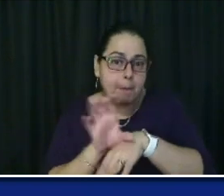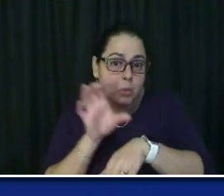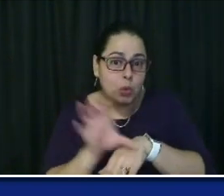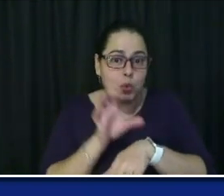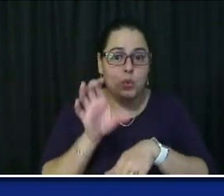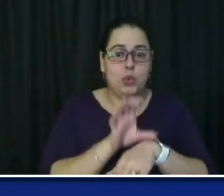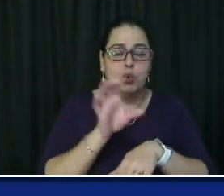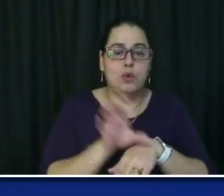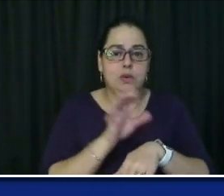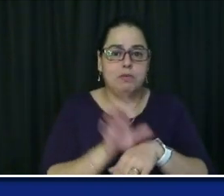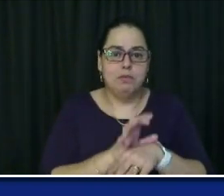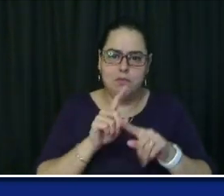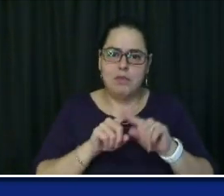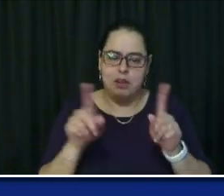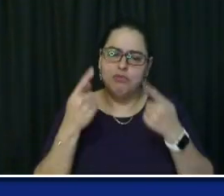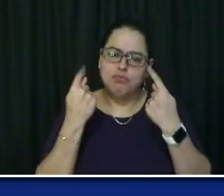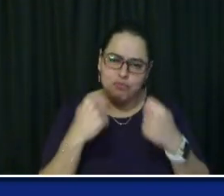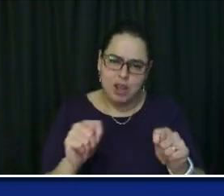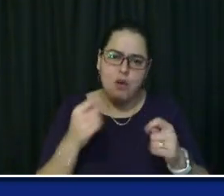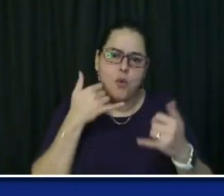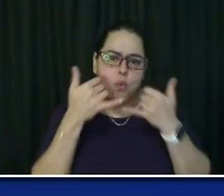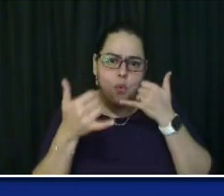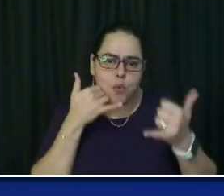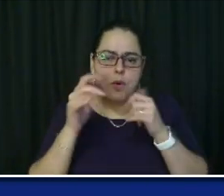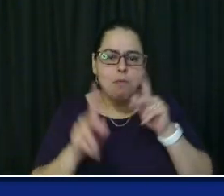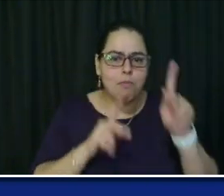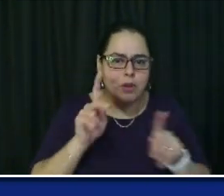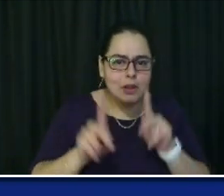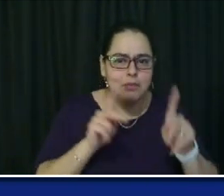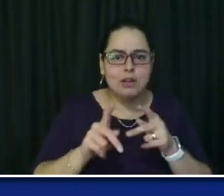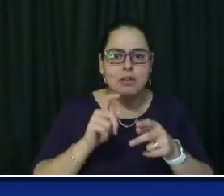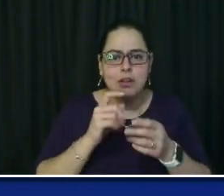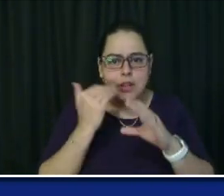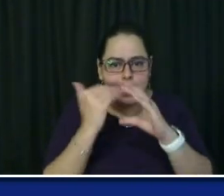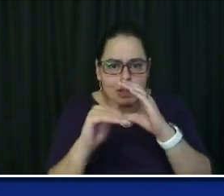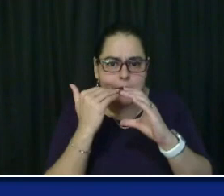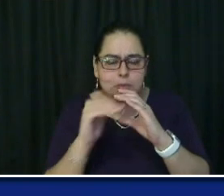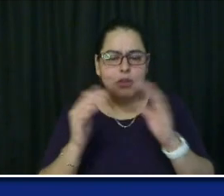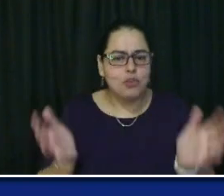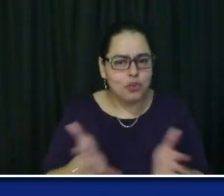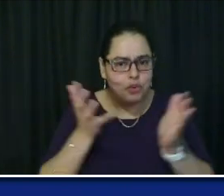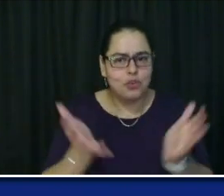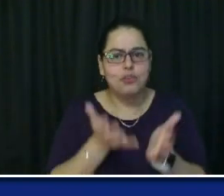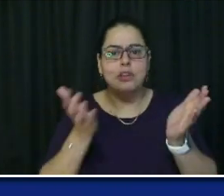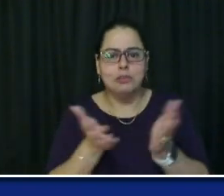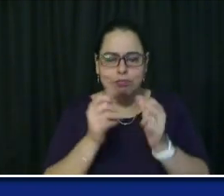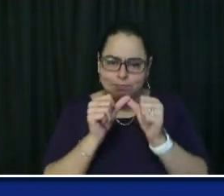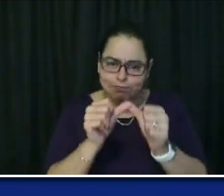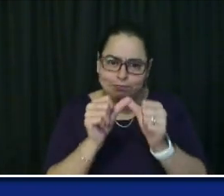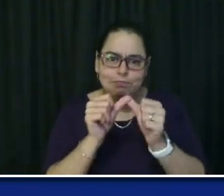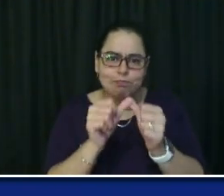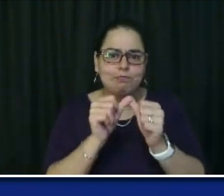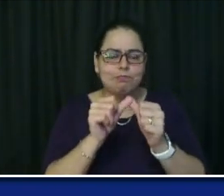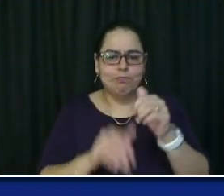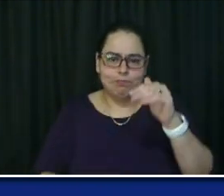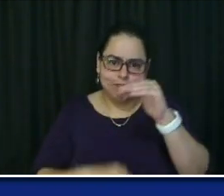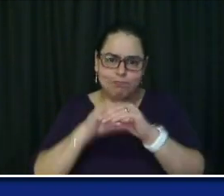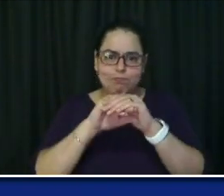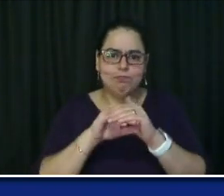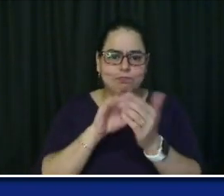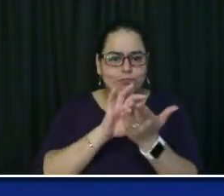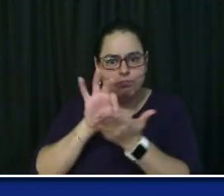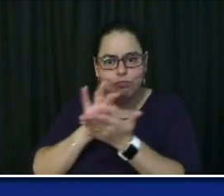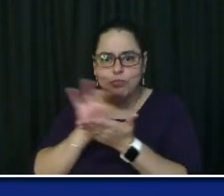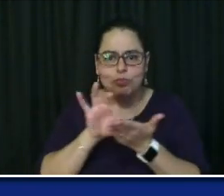people. But we're encouraged that we're doing where we are. We are pacing ahead of New York State, and we're pacing ahead of the United